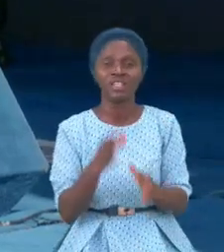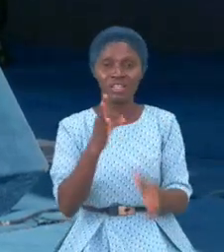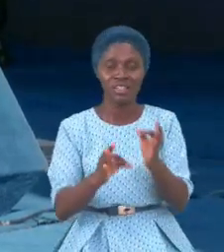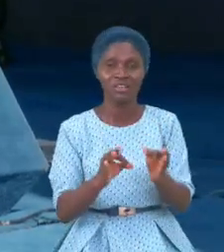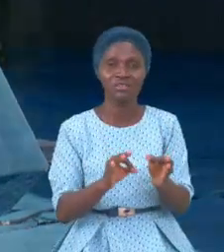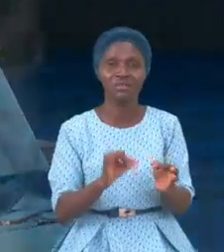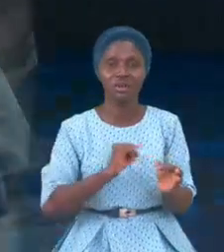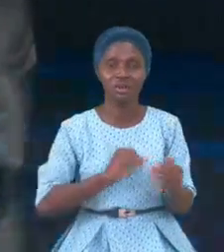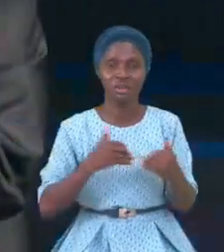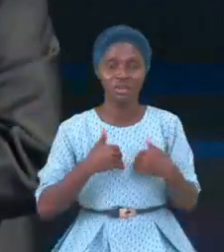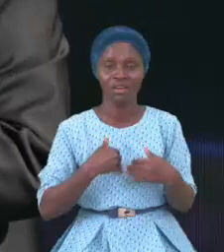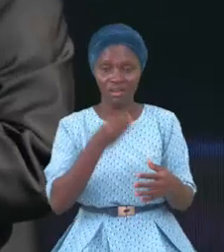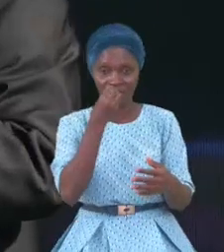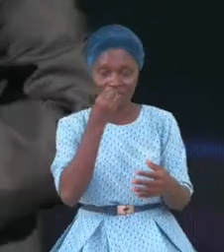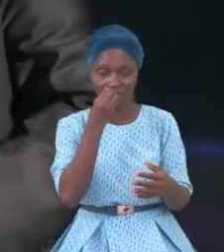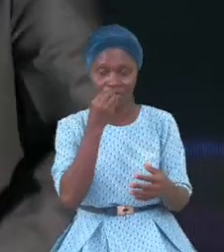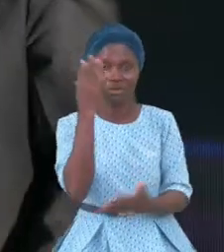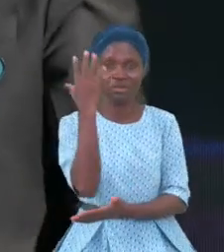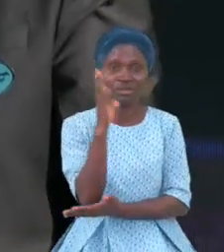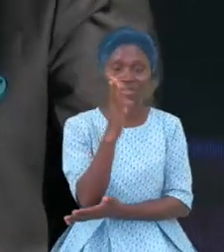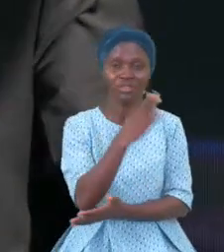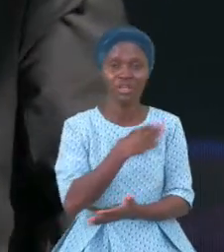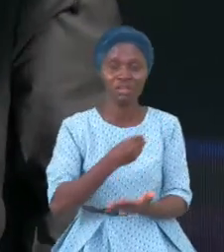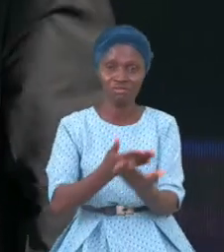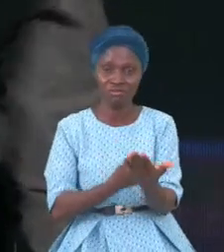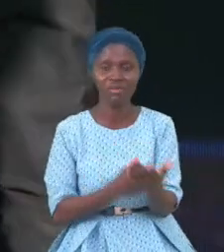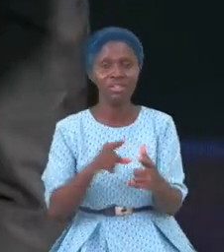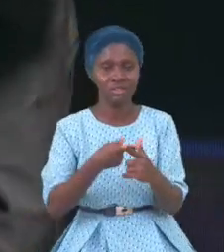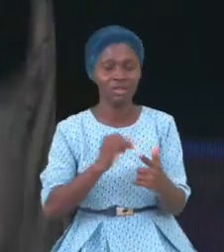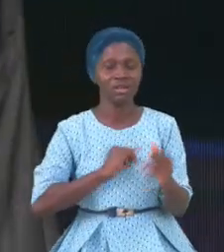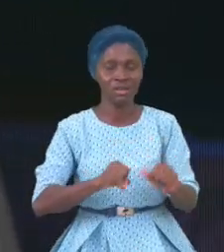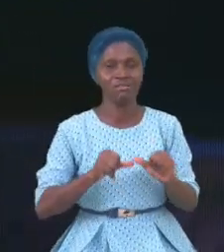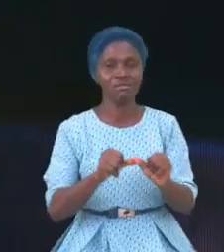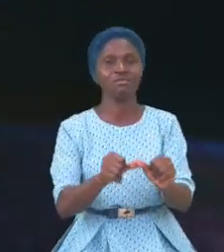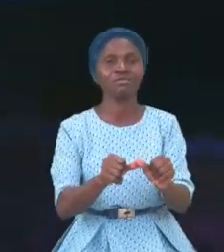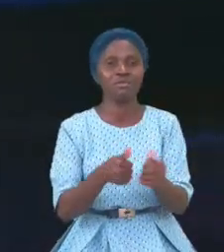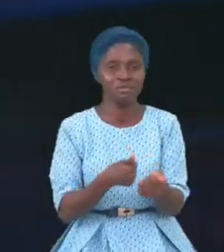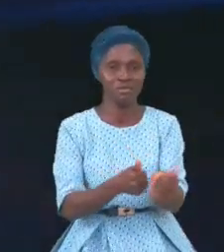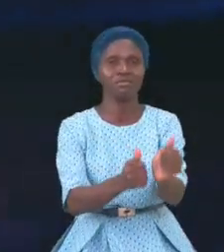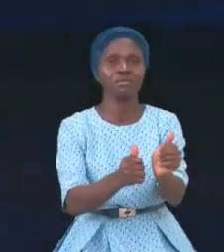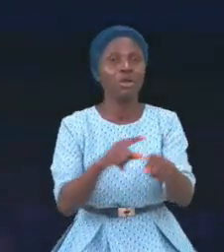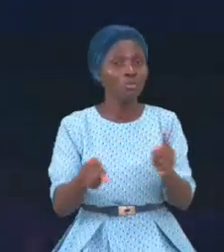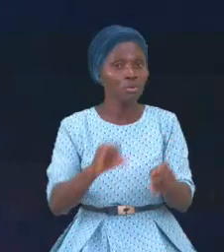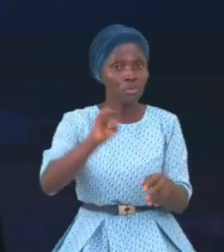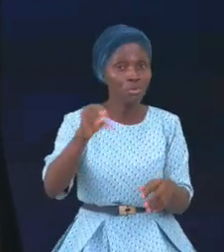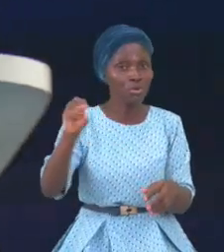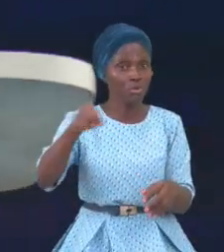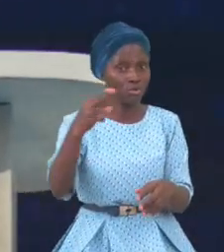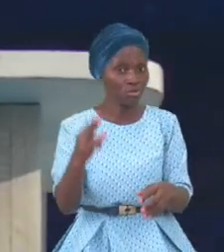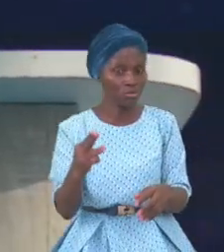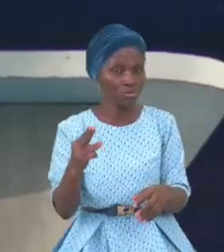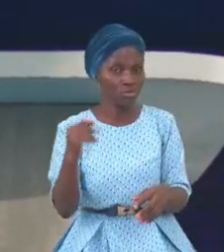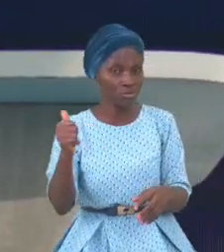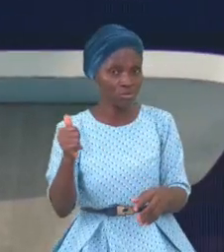I want it, then I'll keep on following. But you know, Joshua, a man that has been trained for mastery,